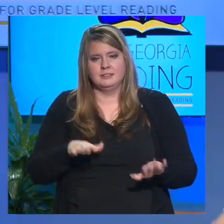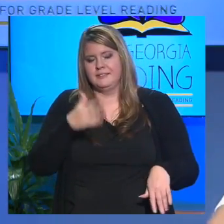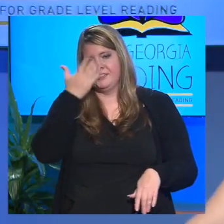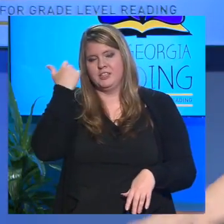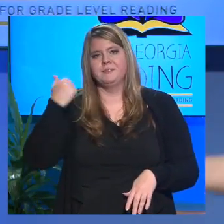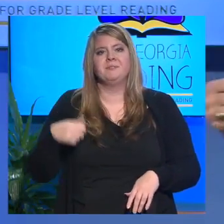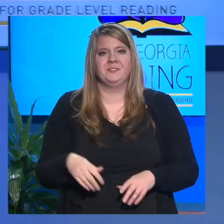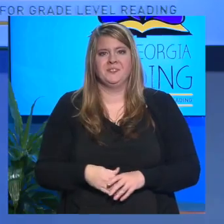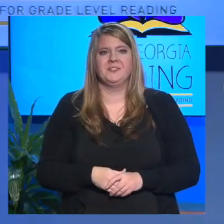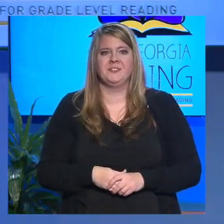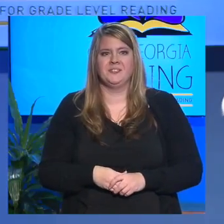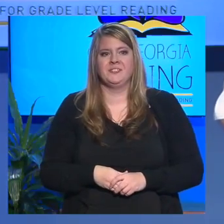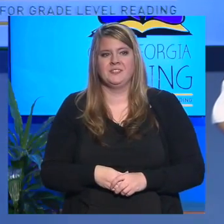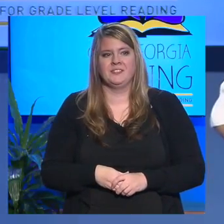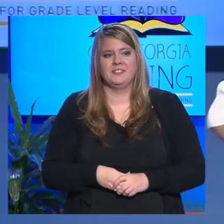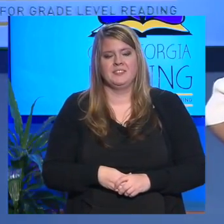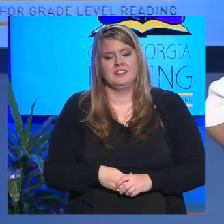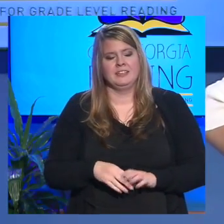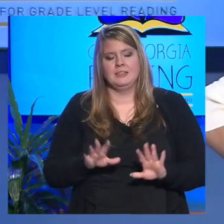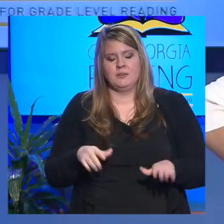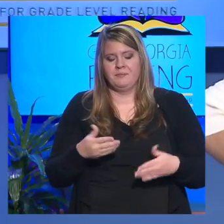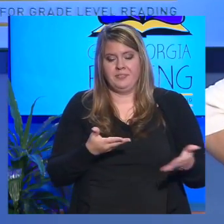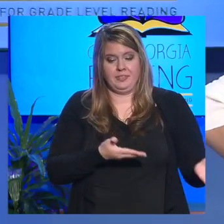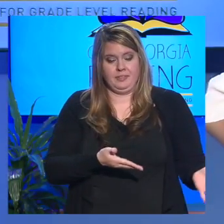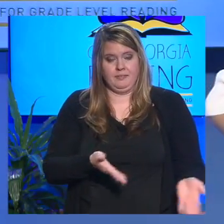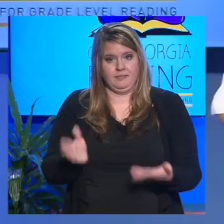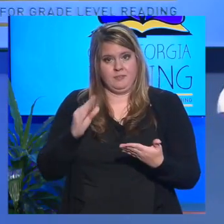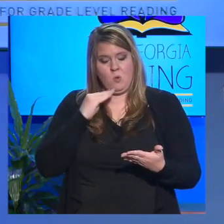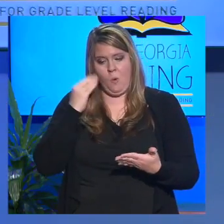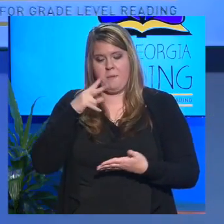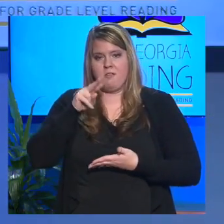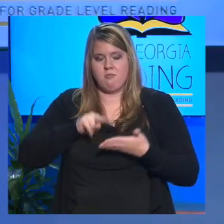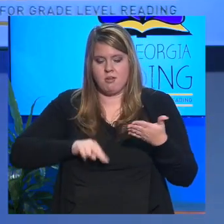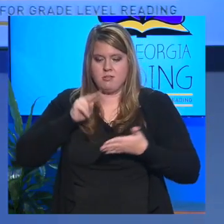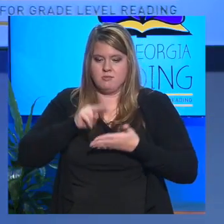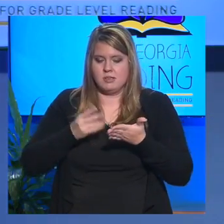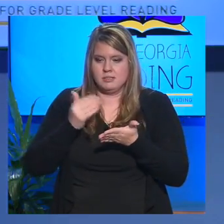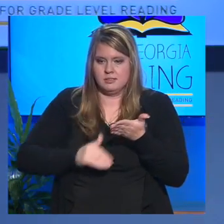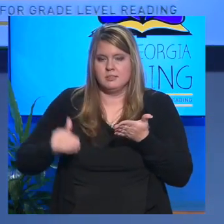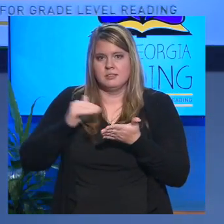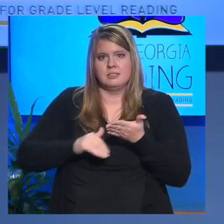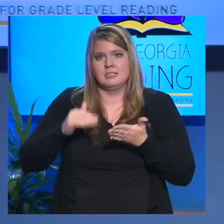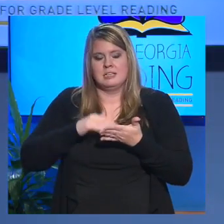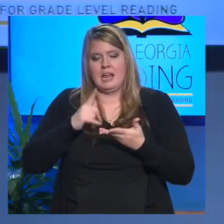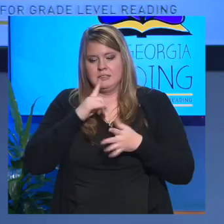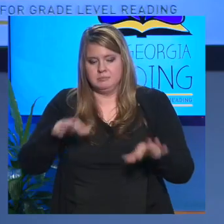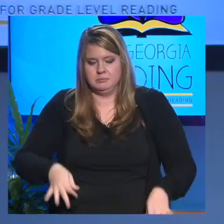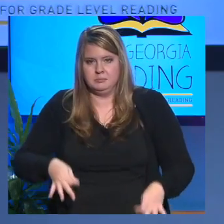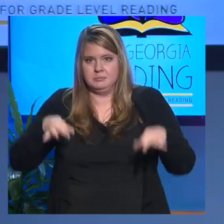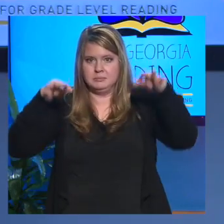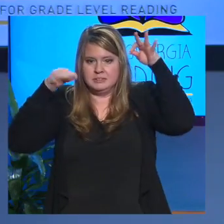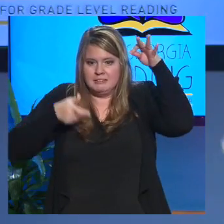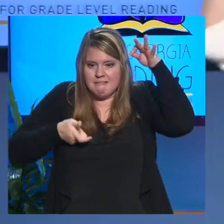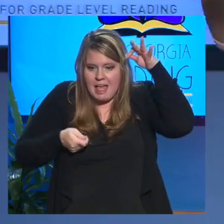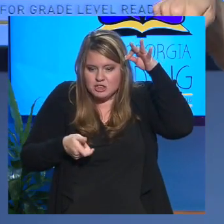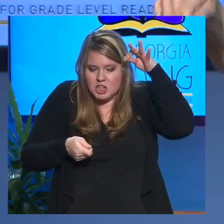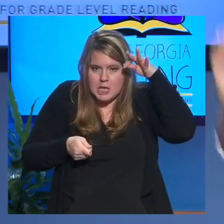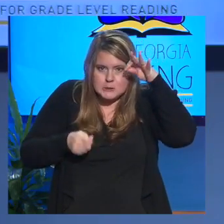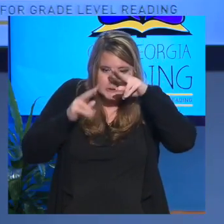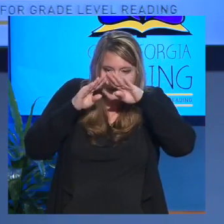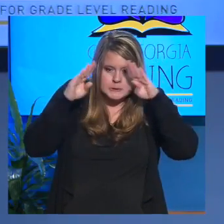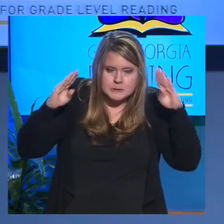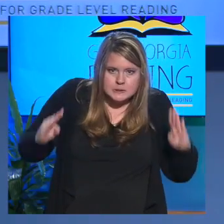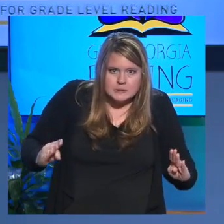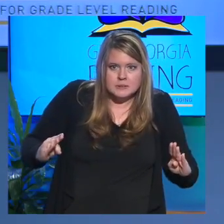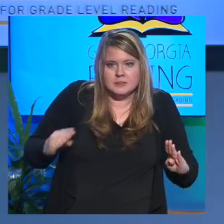I took that book home, girls and boys. I read it and read it and read it and read it some more. I read it under the covers of the flashlight. I read it in my fort with a